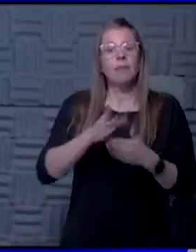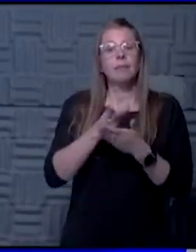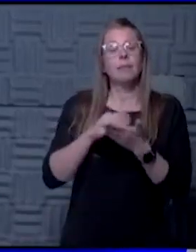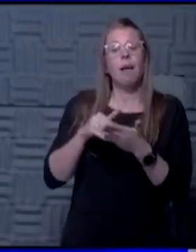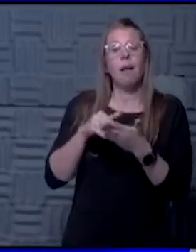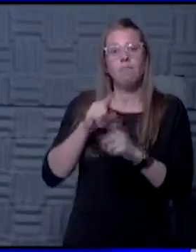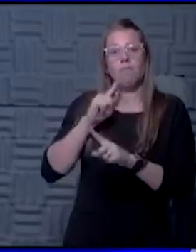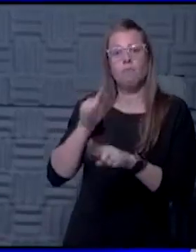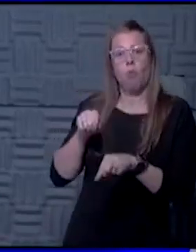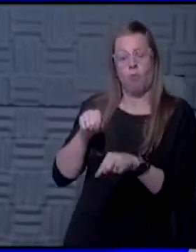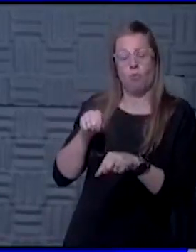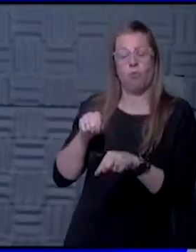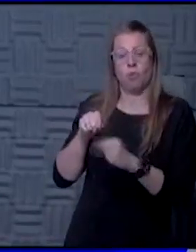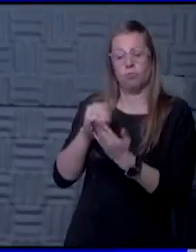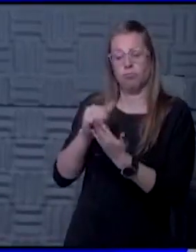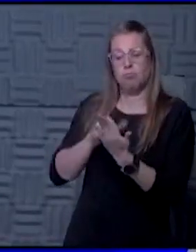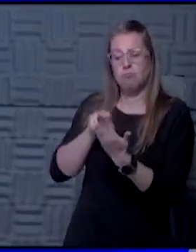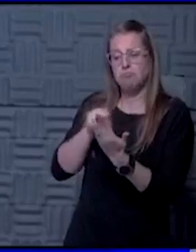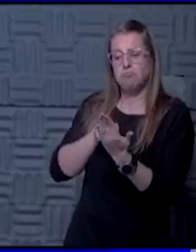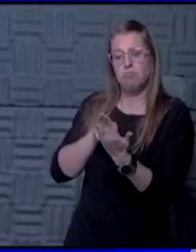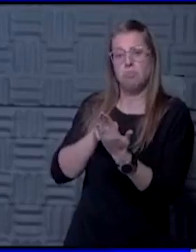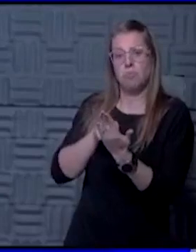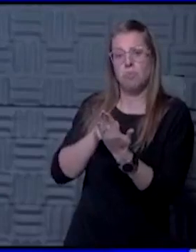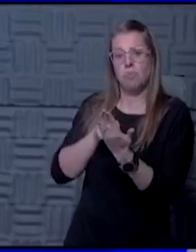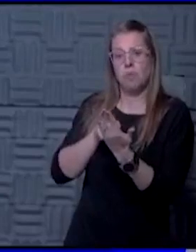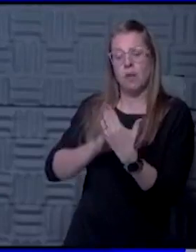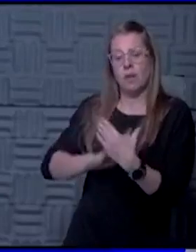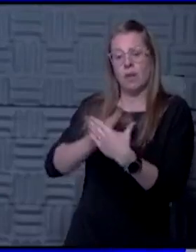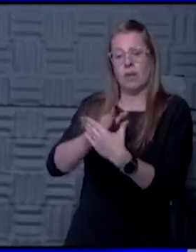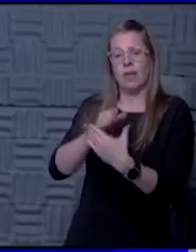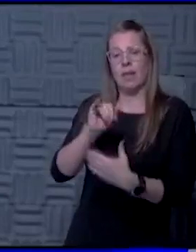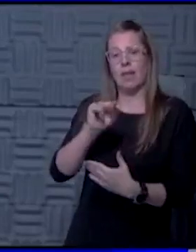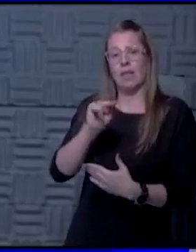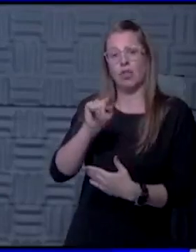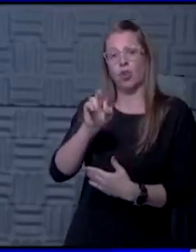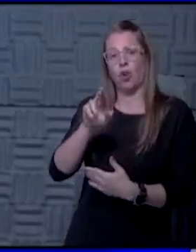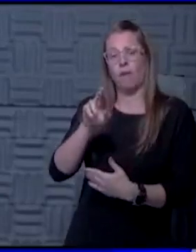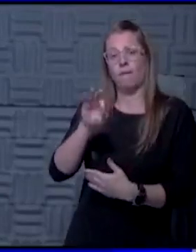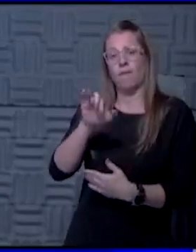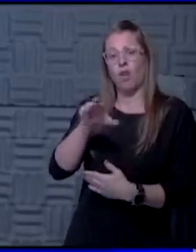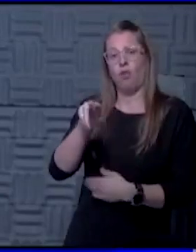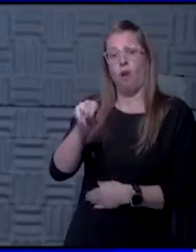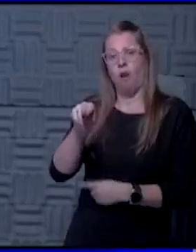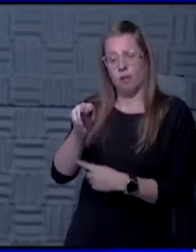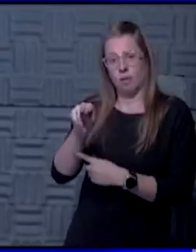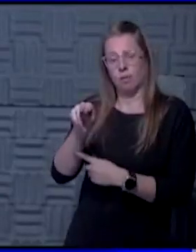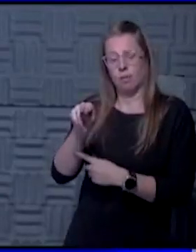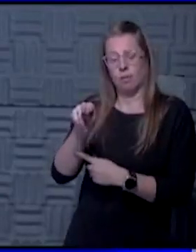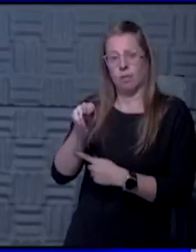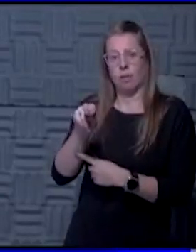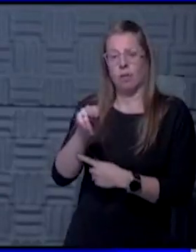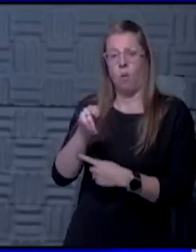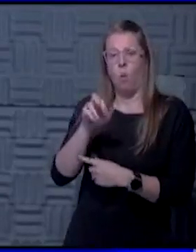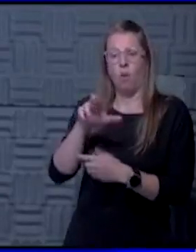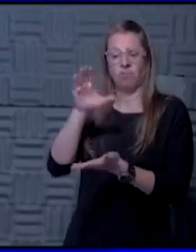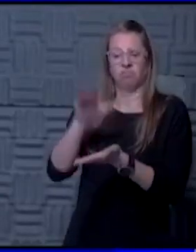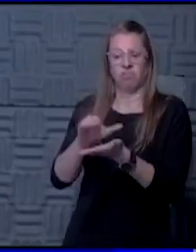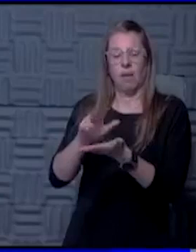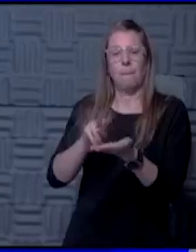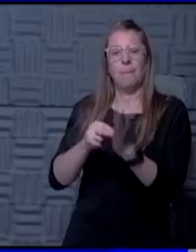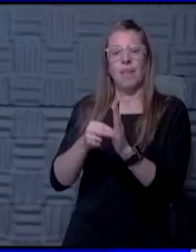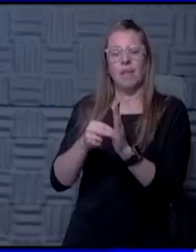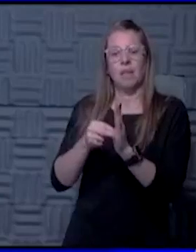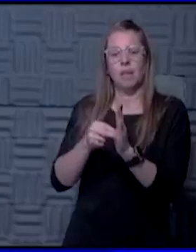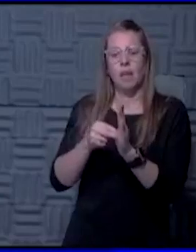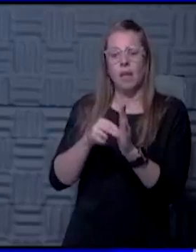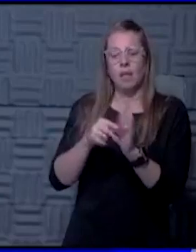some reports about the interferon and lack of interferon, the ability to